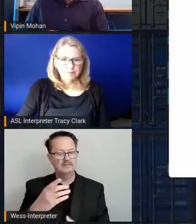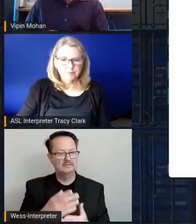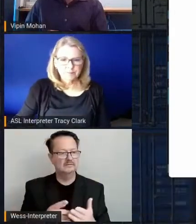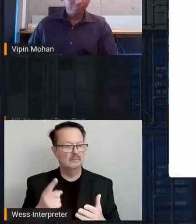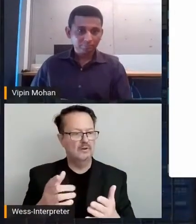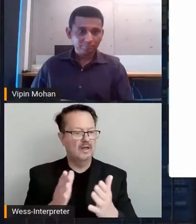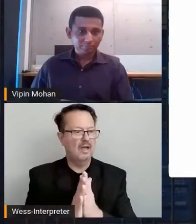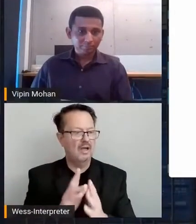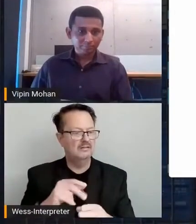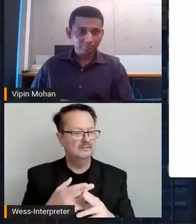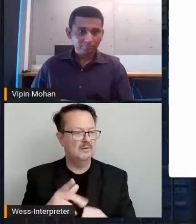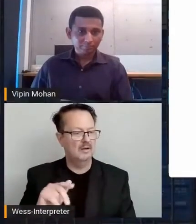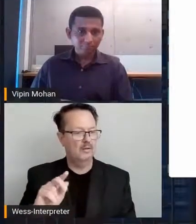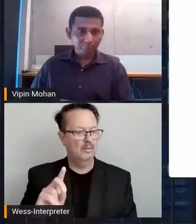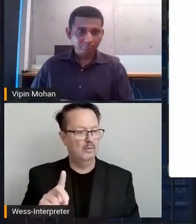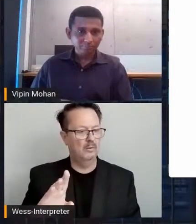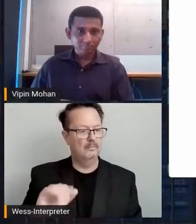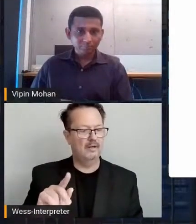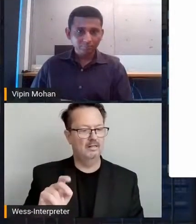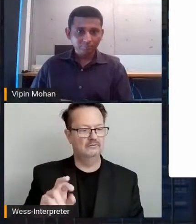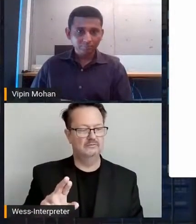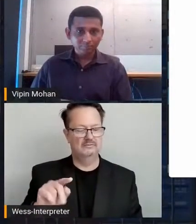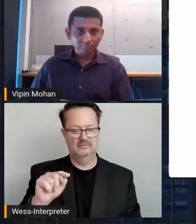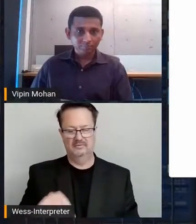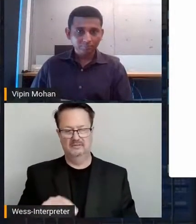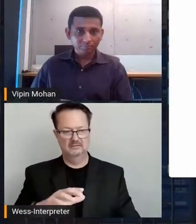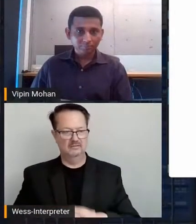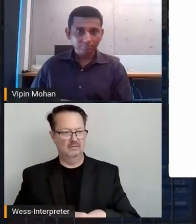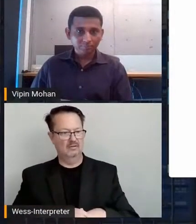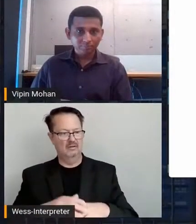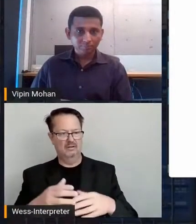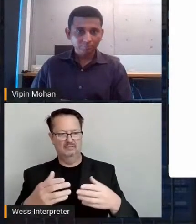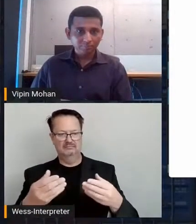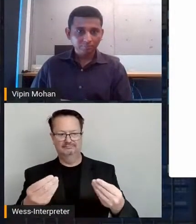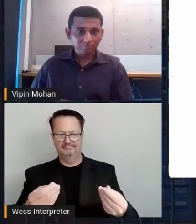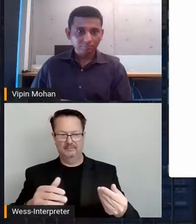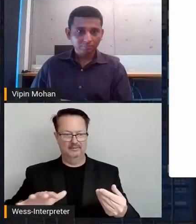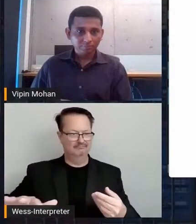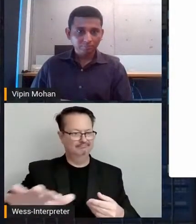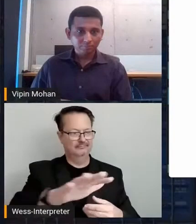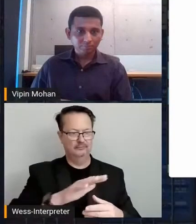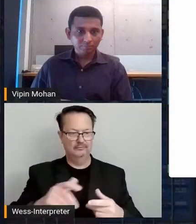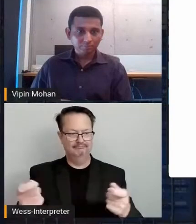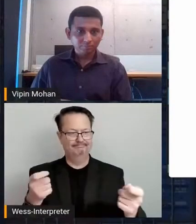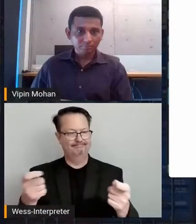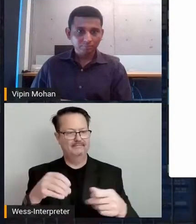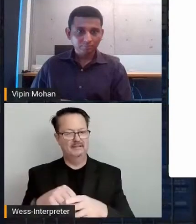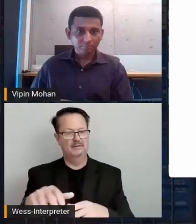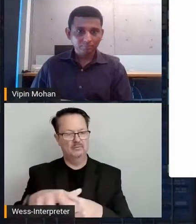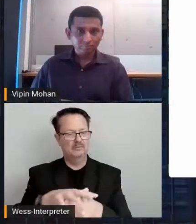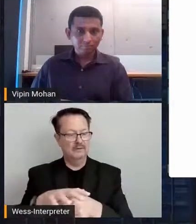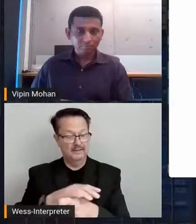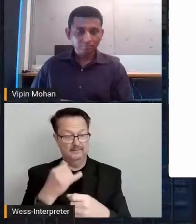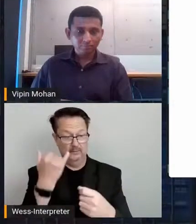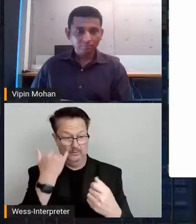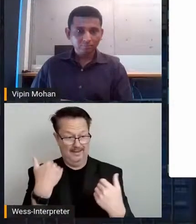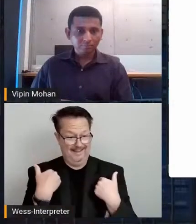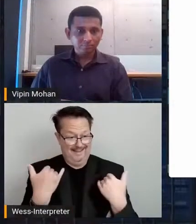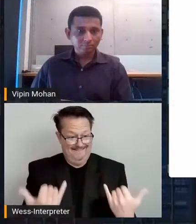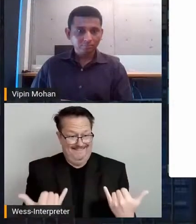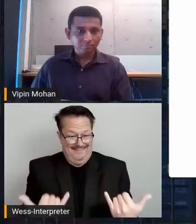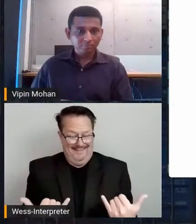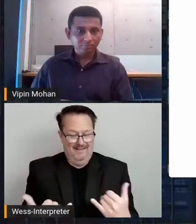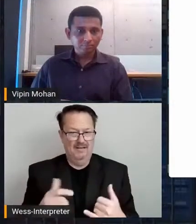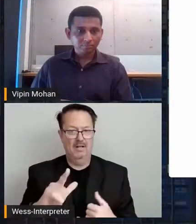out for anyone, like this is on-prem, completely managed in your environment. And so if you have an existing load balancer, it's Kubernetes.